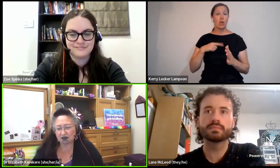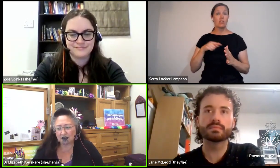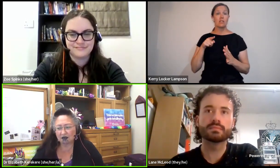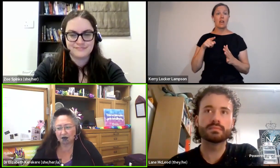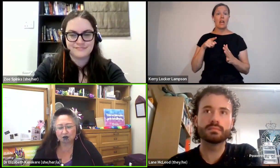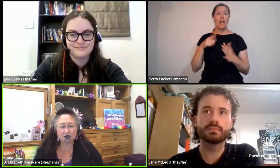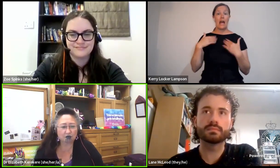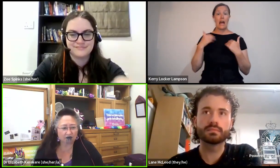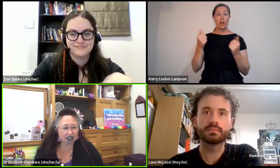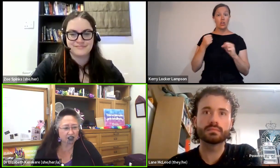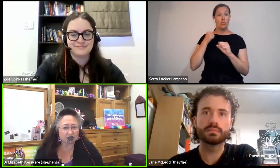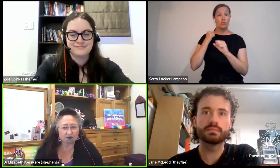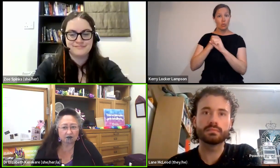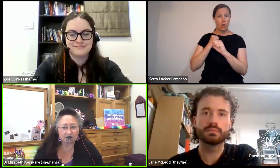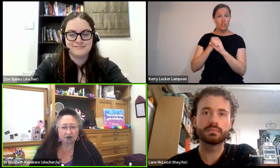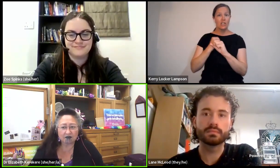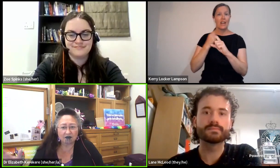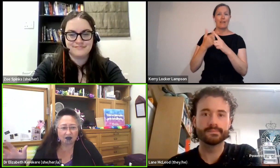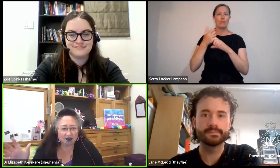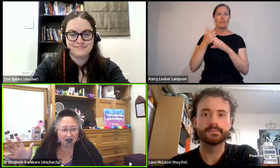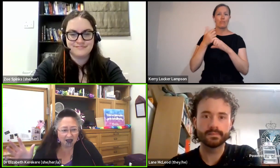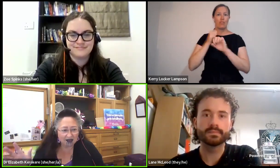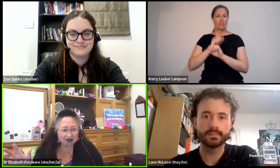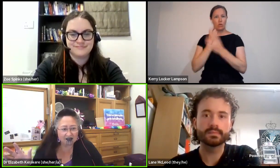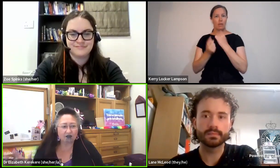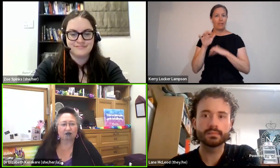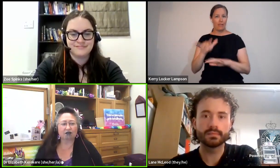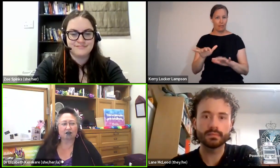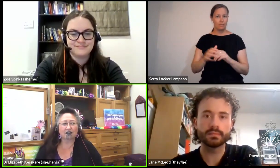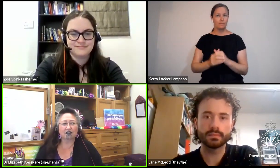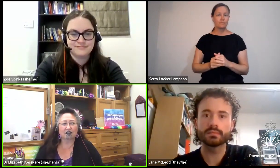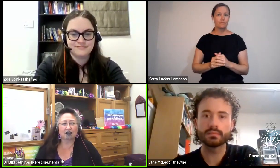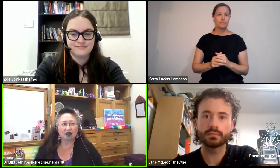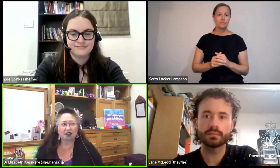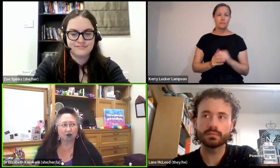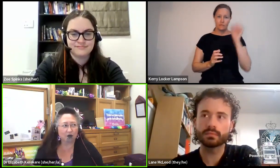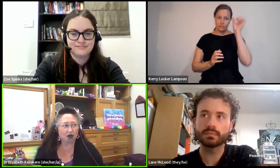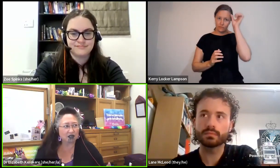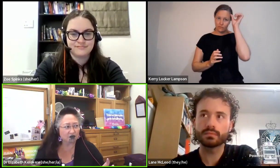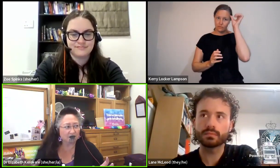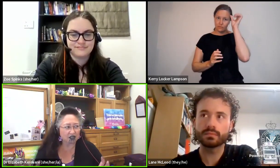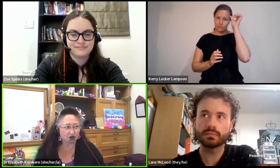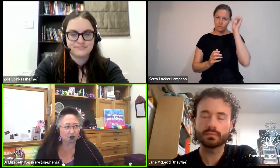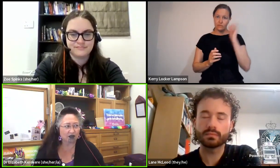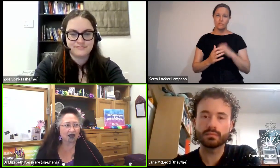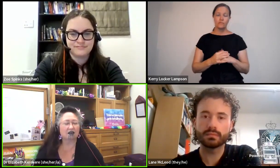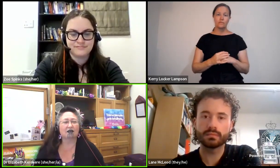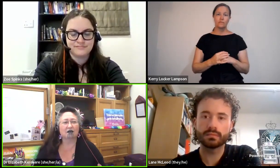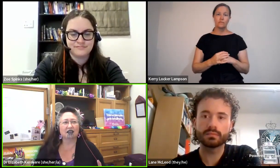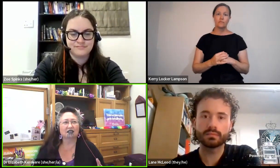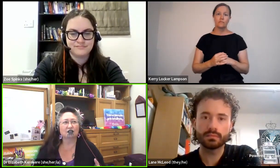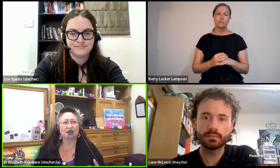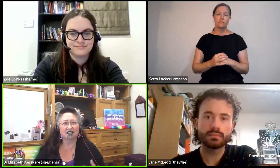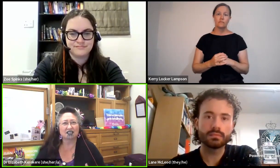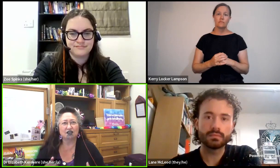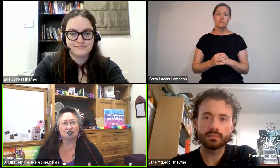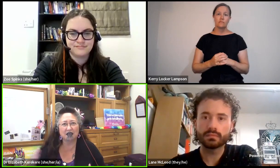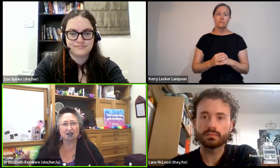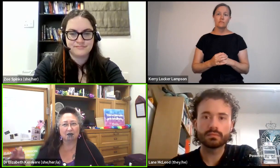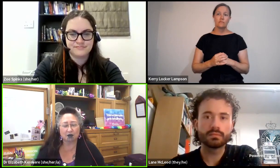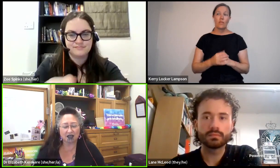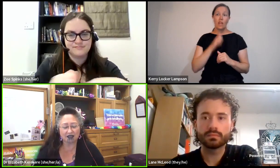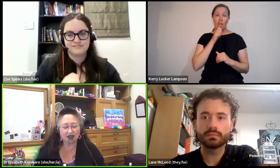promotion, but also prevention. And if we want to make sure that things don't